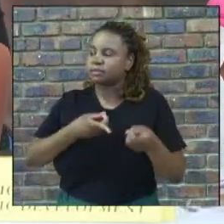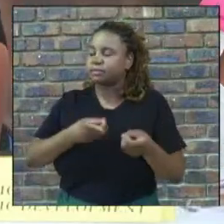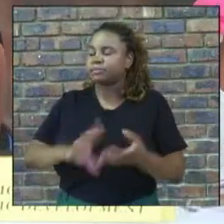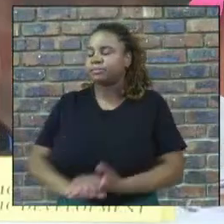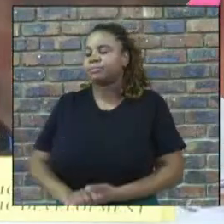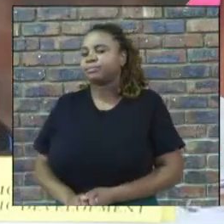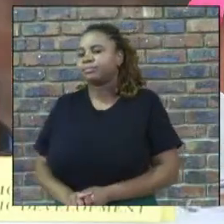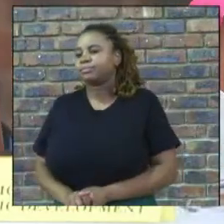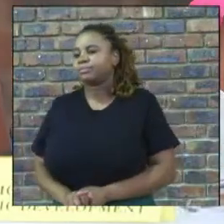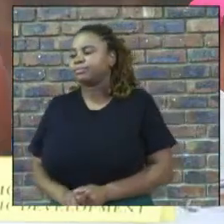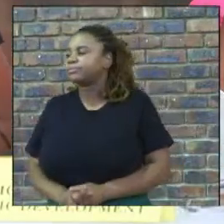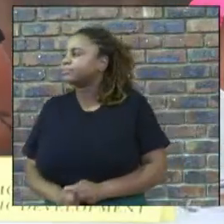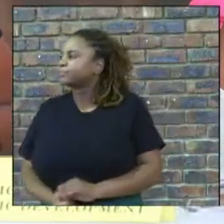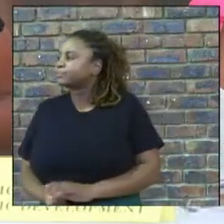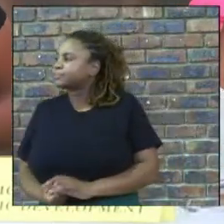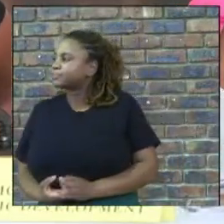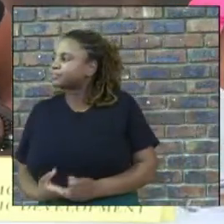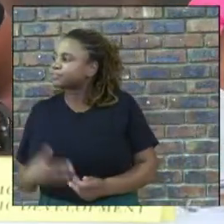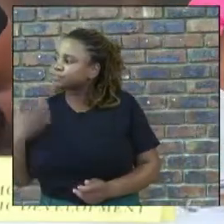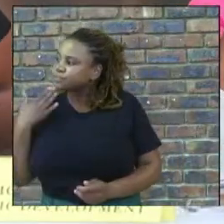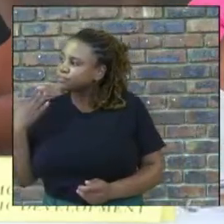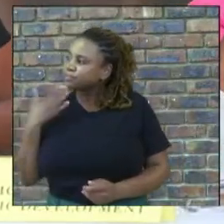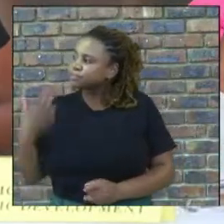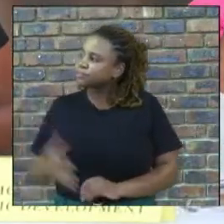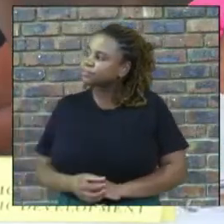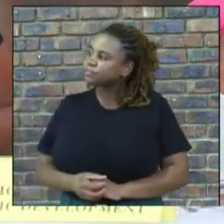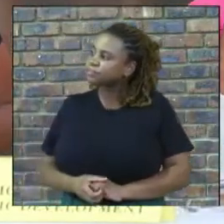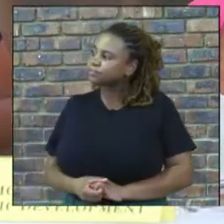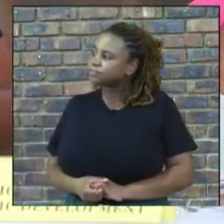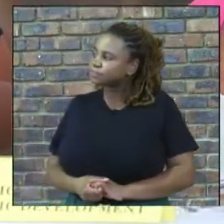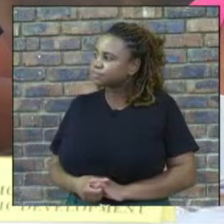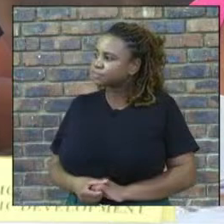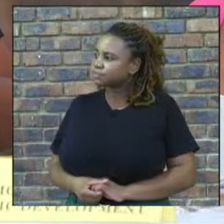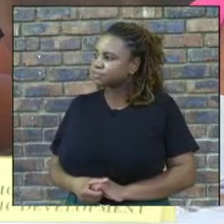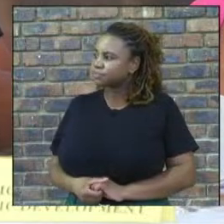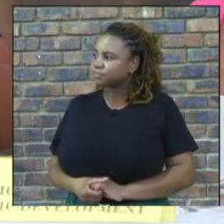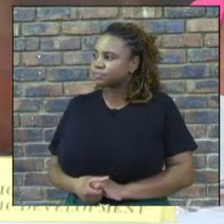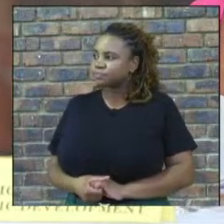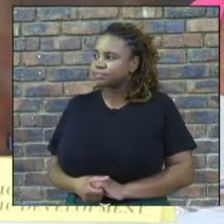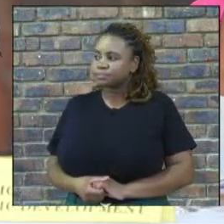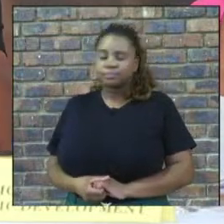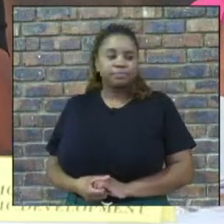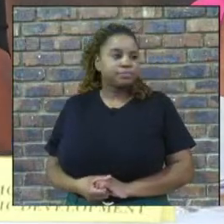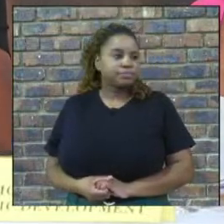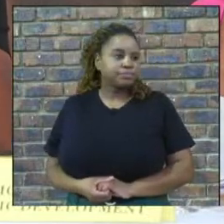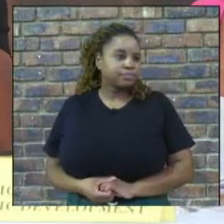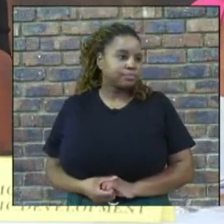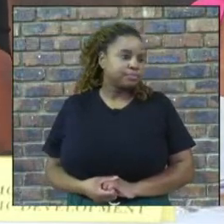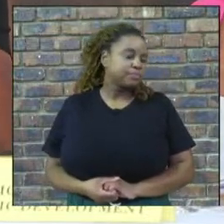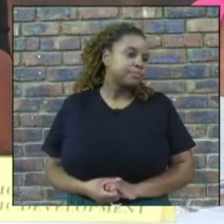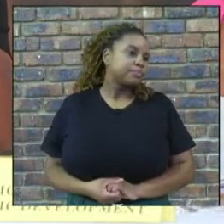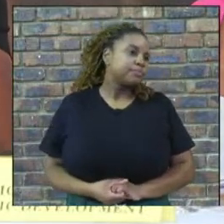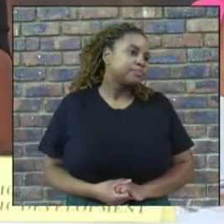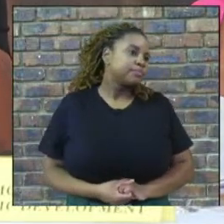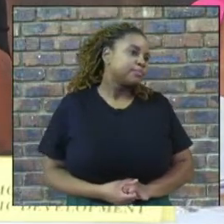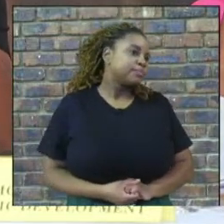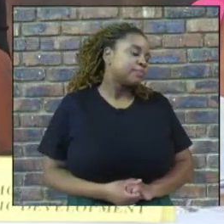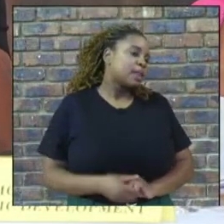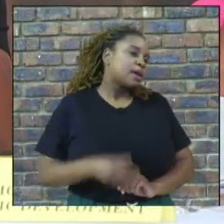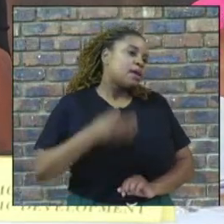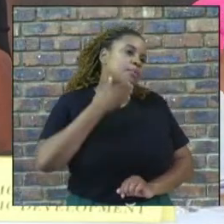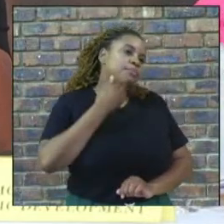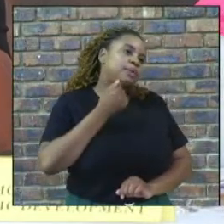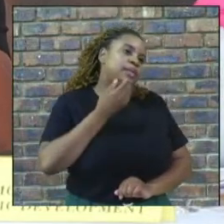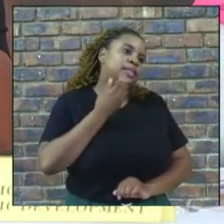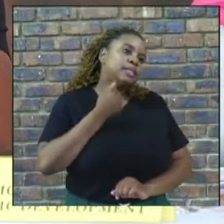All right, thank you very much. Arego number 6. Neke kopa yona that thing yare. If you say neke